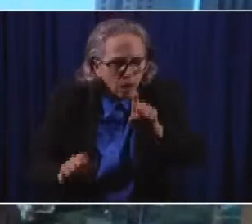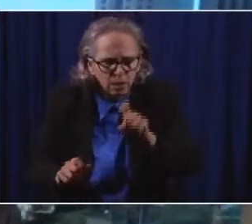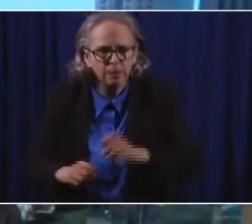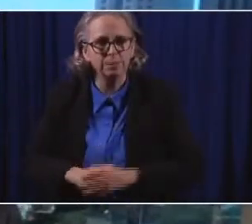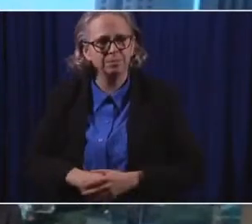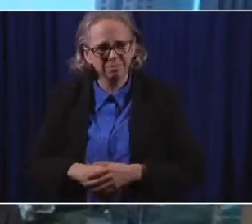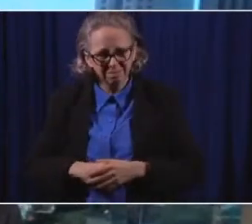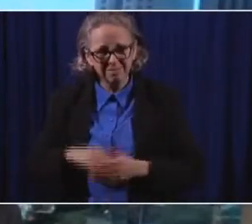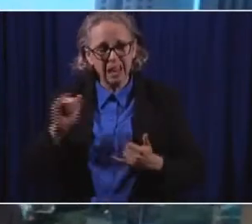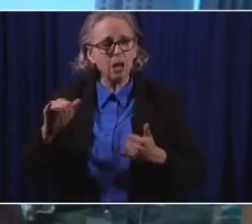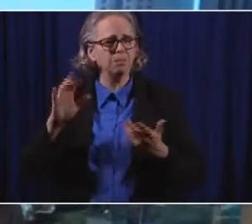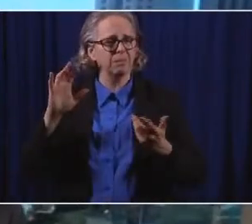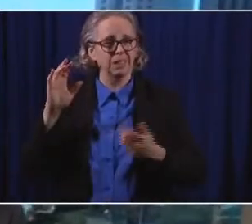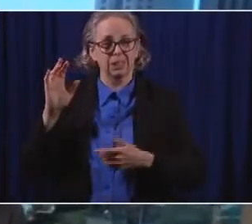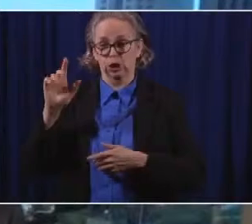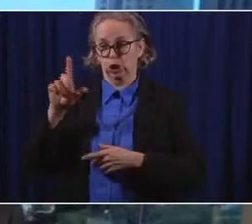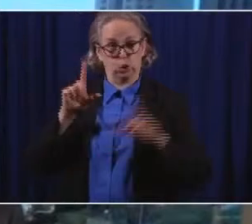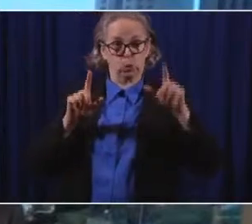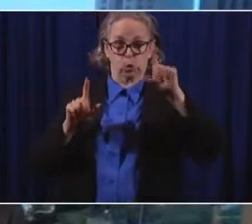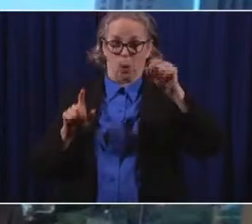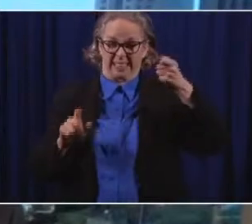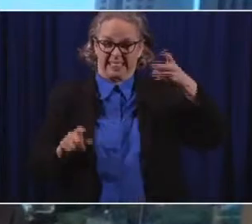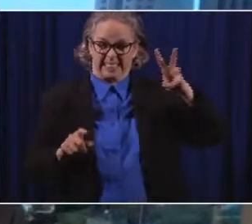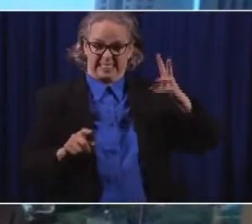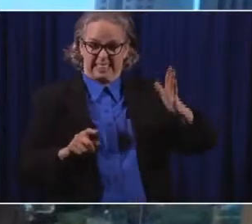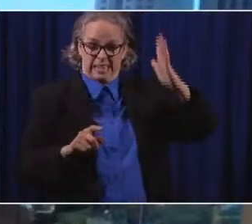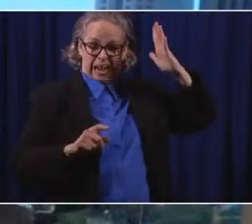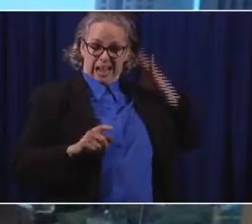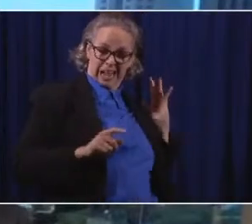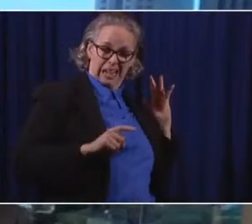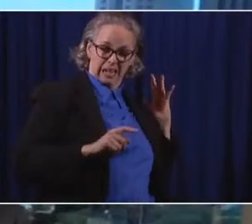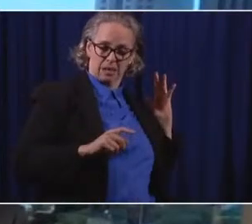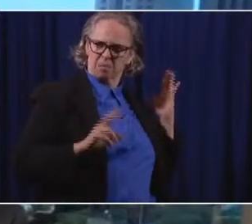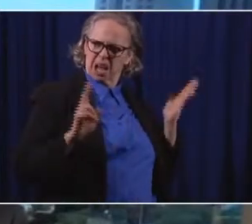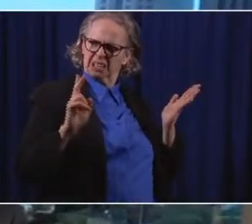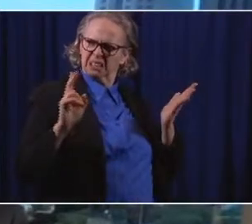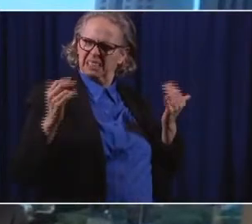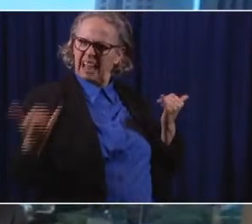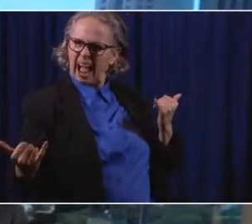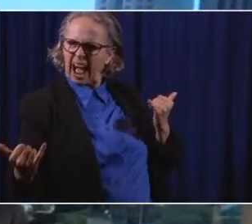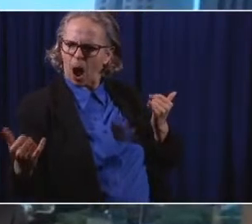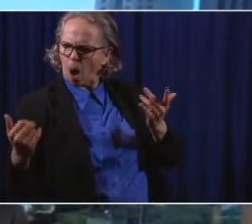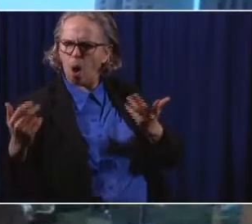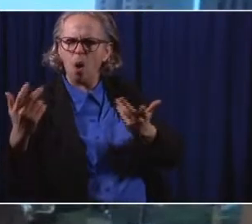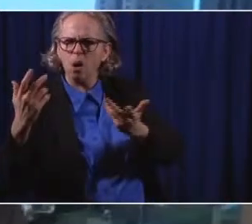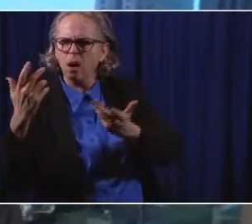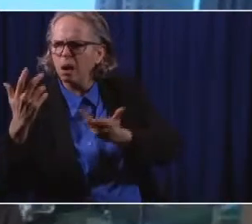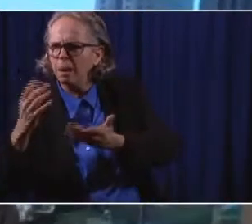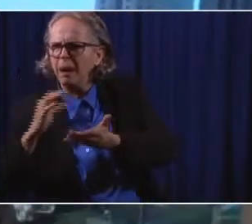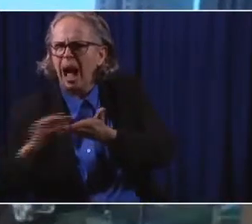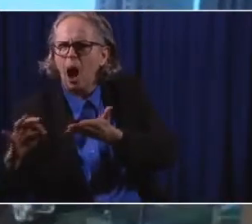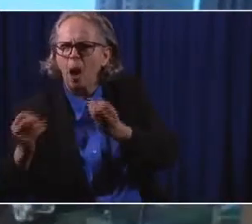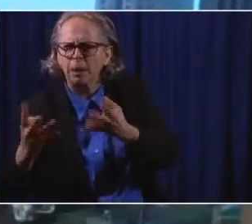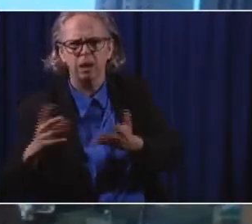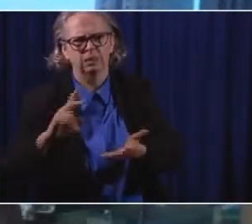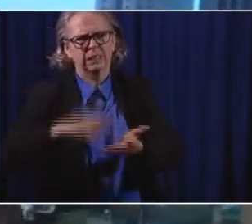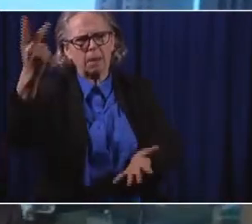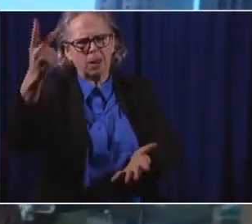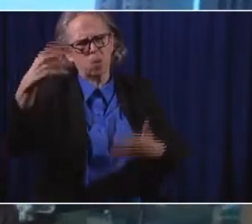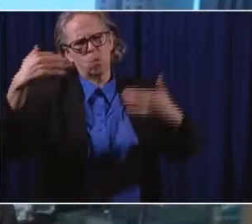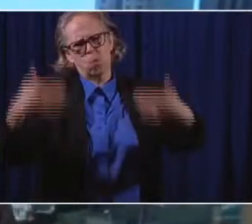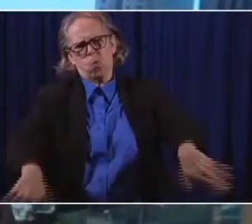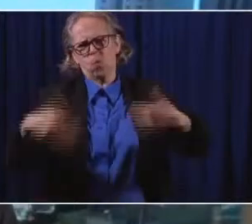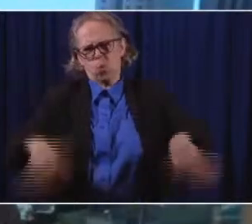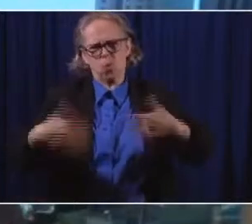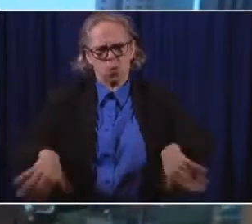2016. Ohioans are clearly enthusiastic. Now, you may have seen some lines over the weekend. Of course, our Board of Elections work to keep those socially